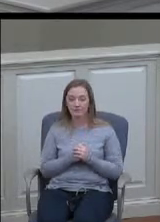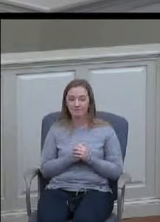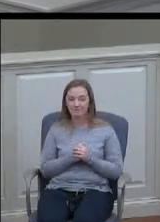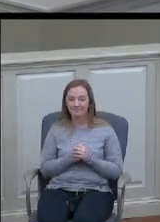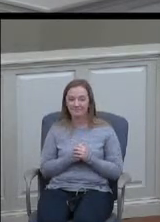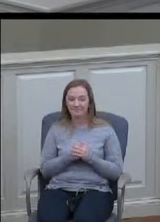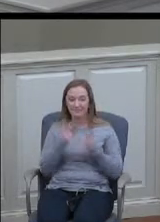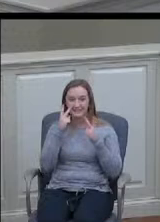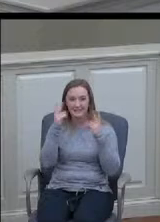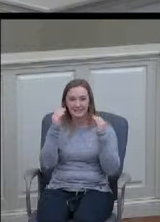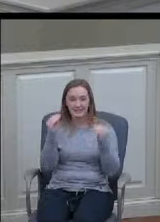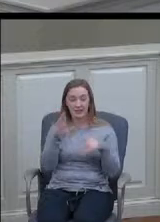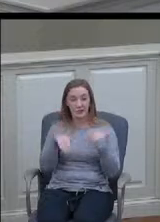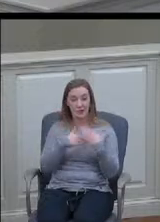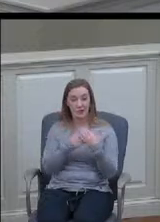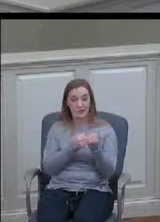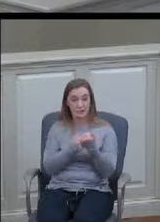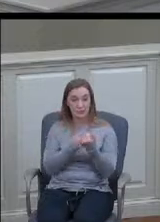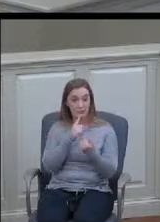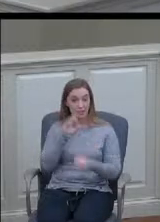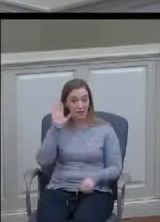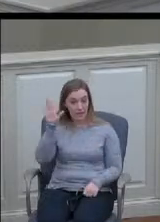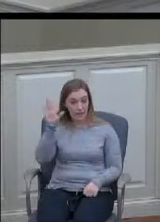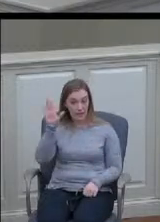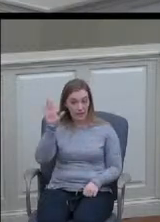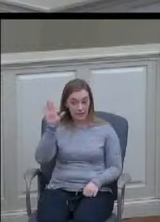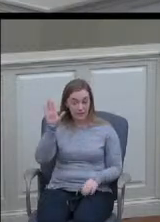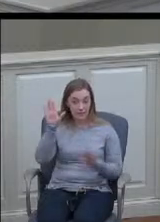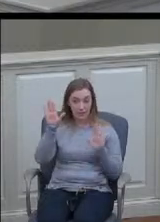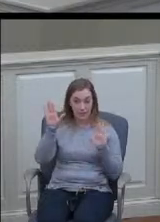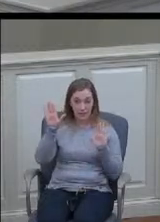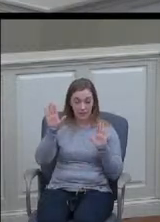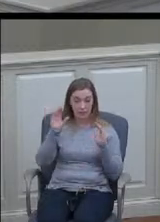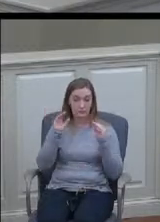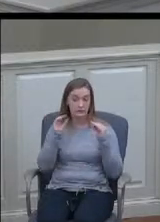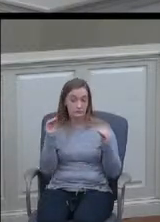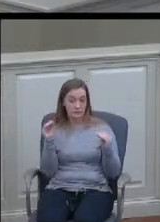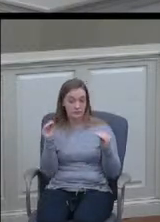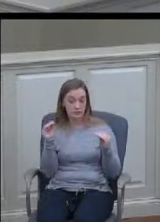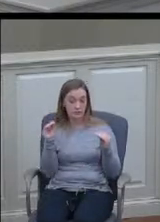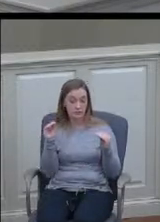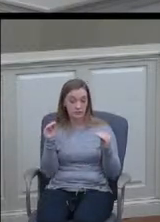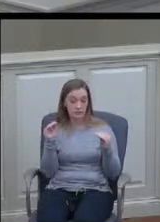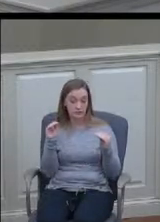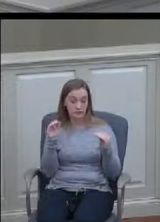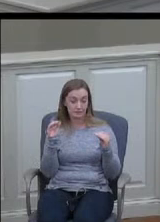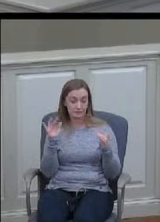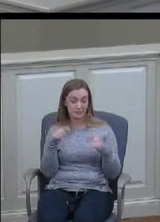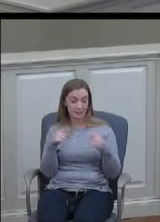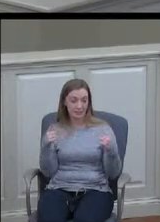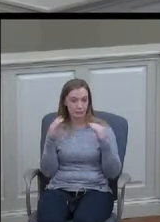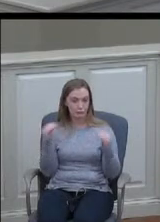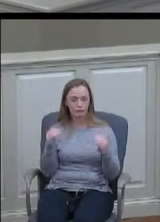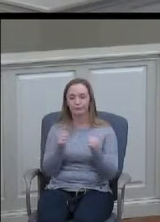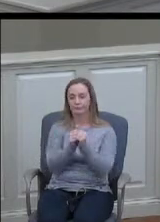Seeing none, all in favor of the motion say aye. Aye. Aye. Opposed, like sign. Motion carries.